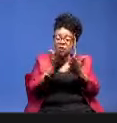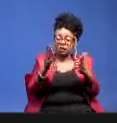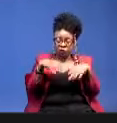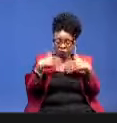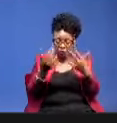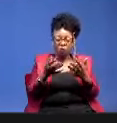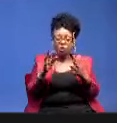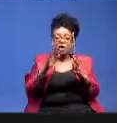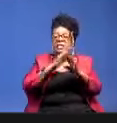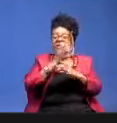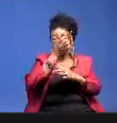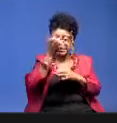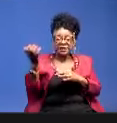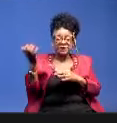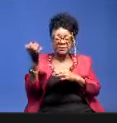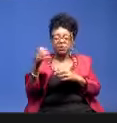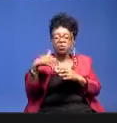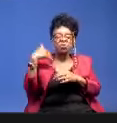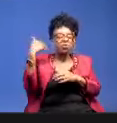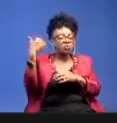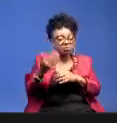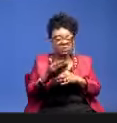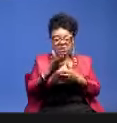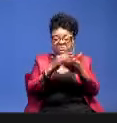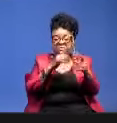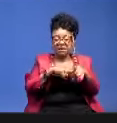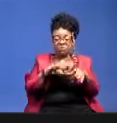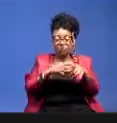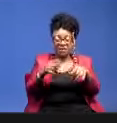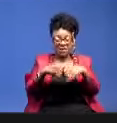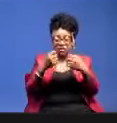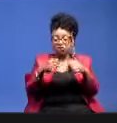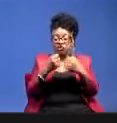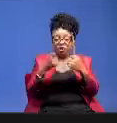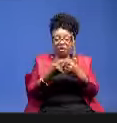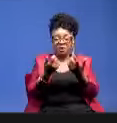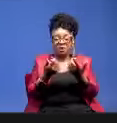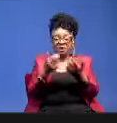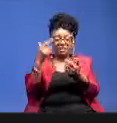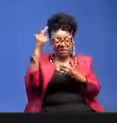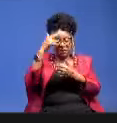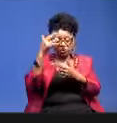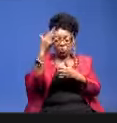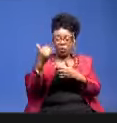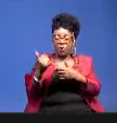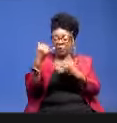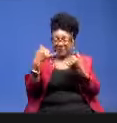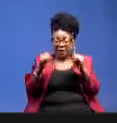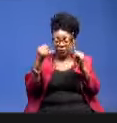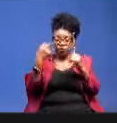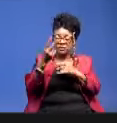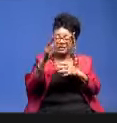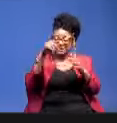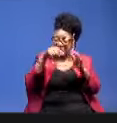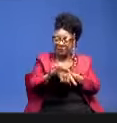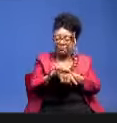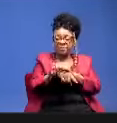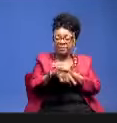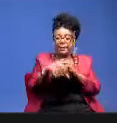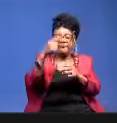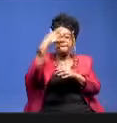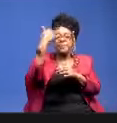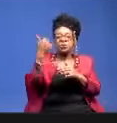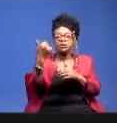indicate, we destroy at your cost as an importer. The reason why we are looking into this issue, because it